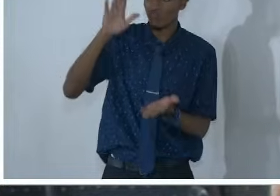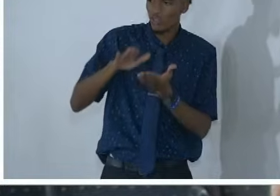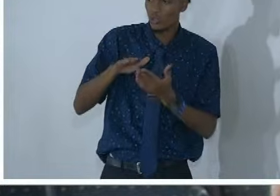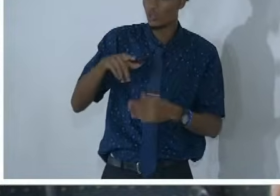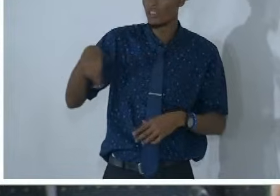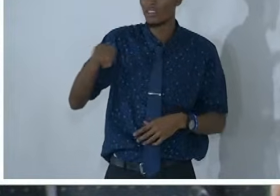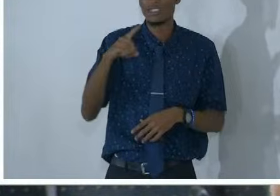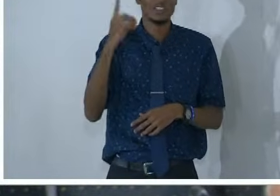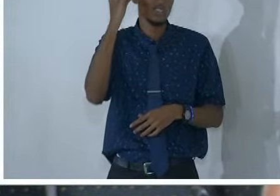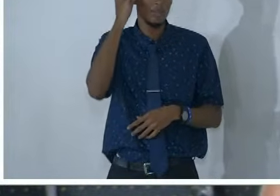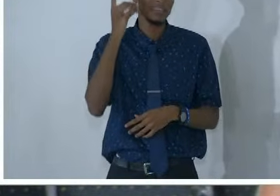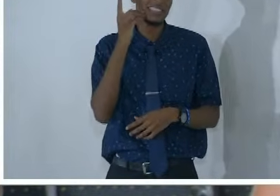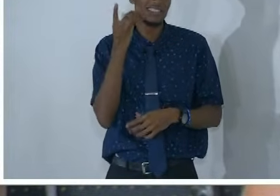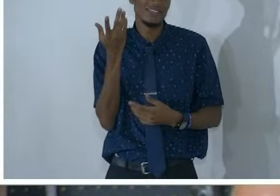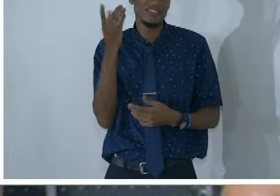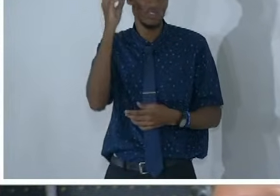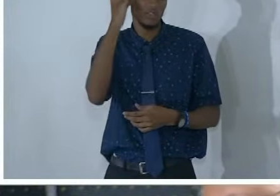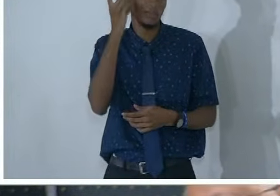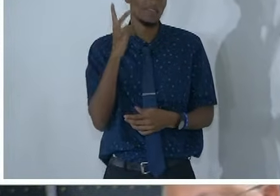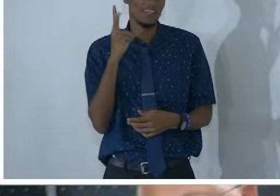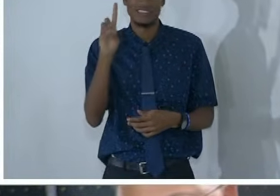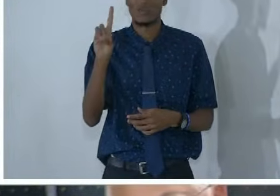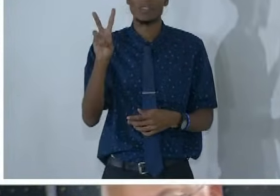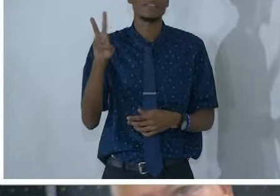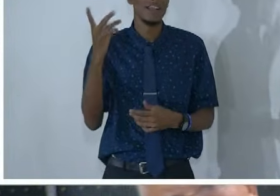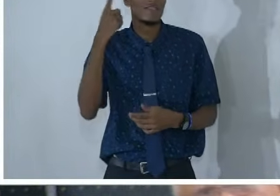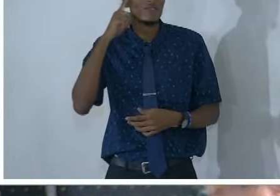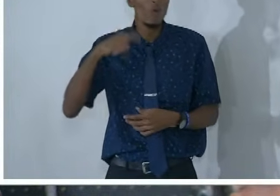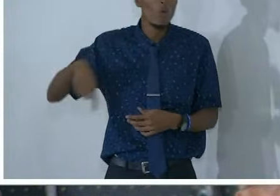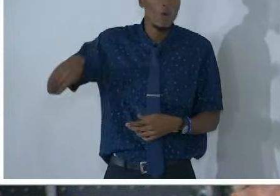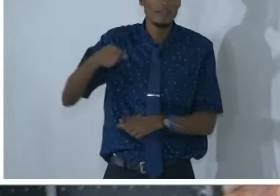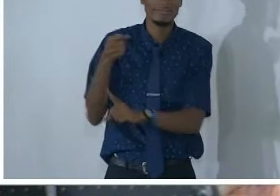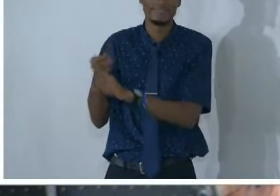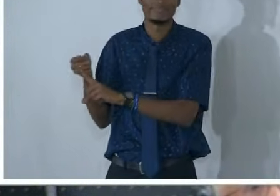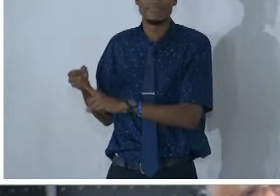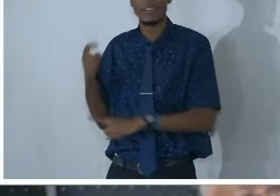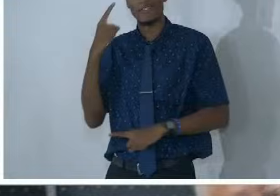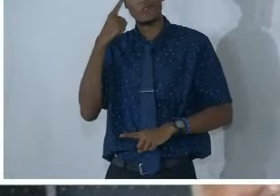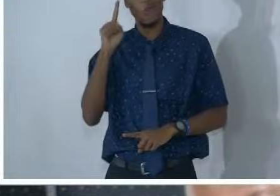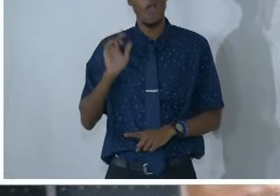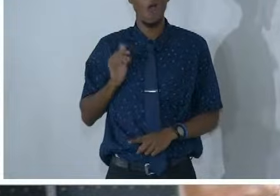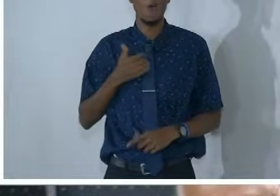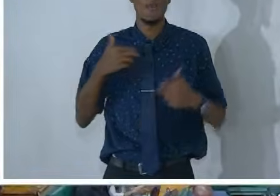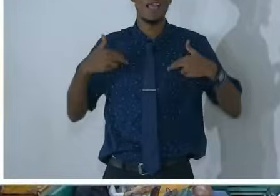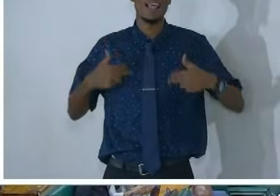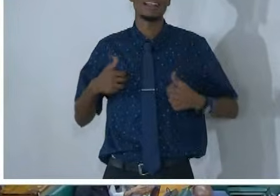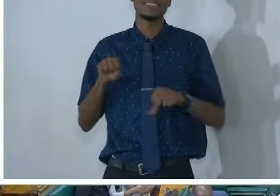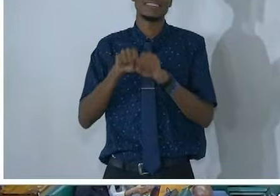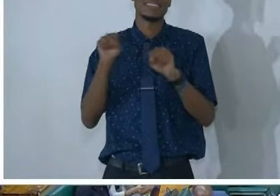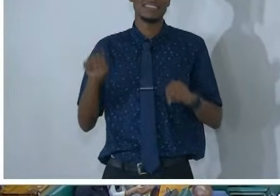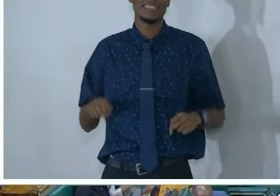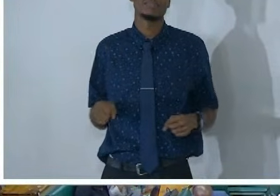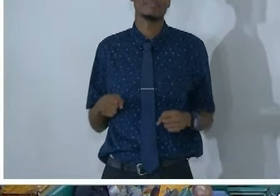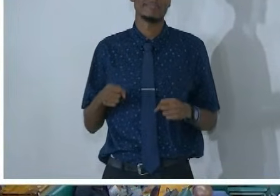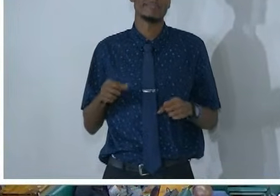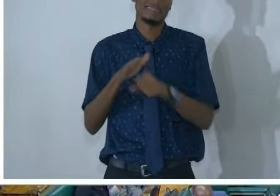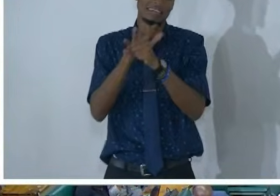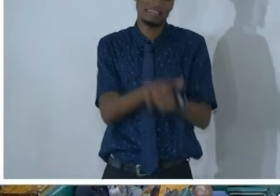domestic violence, which creates added pressure on our public health system. Mr. Speaker, thank you very much.